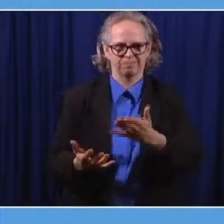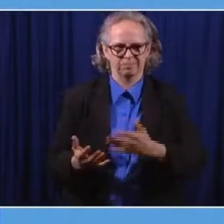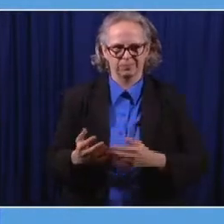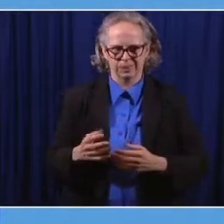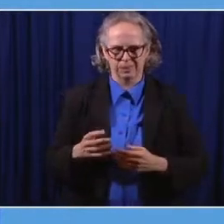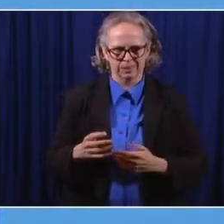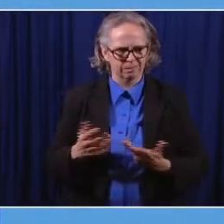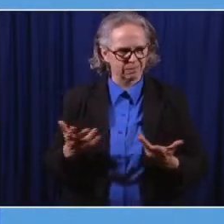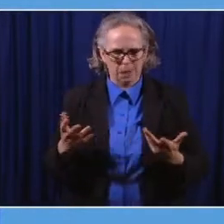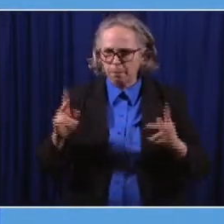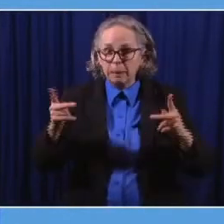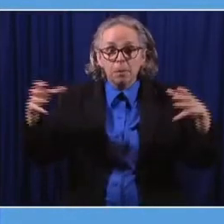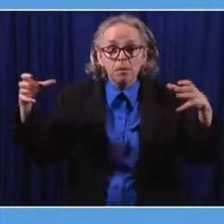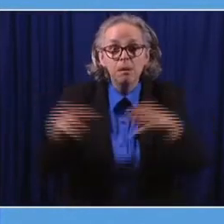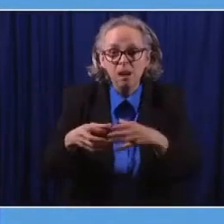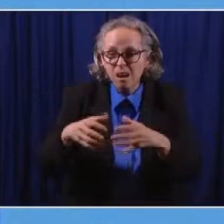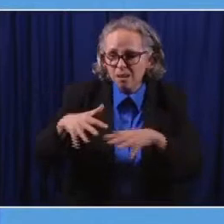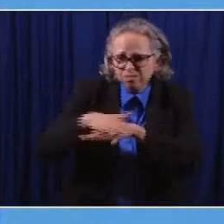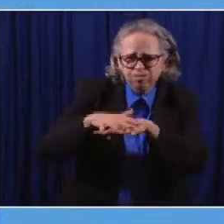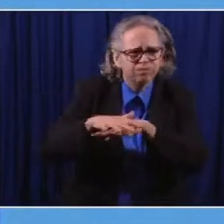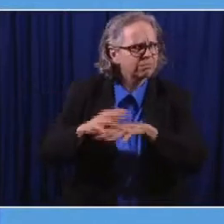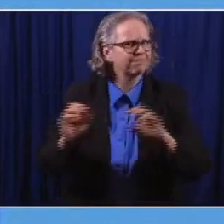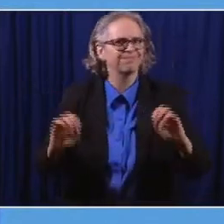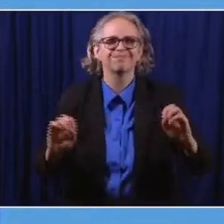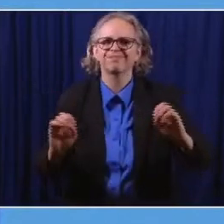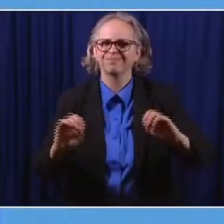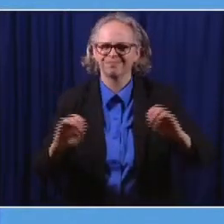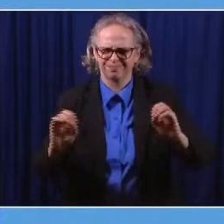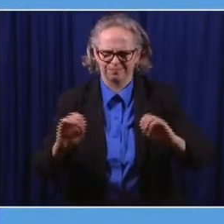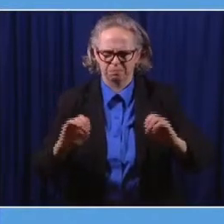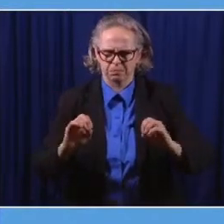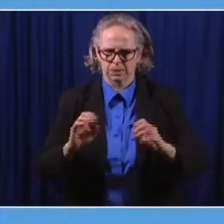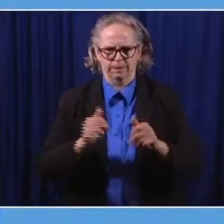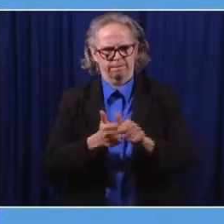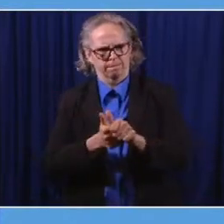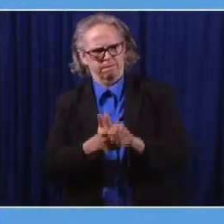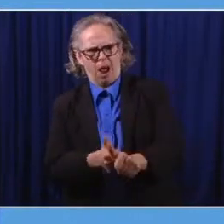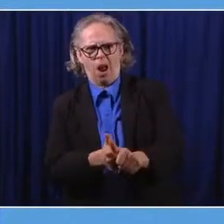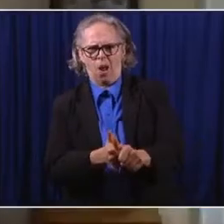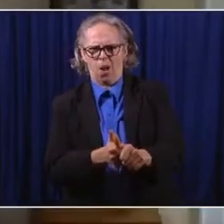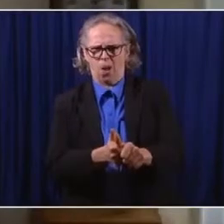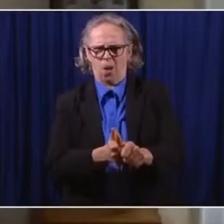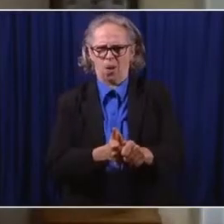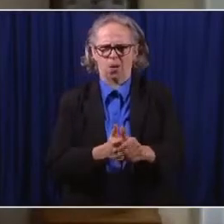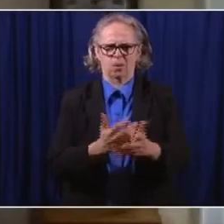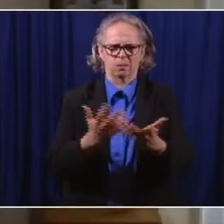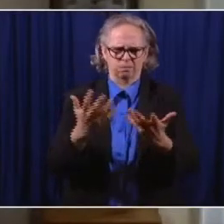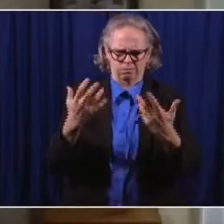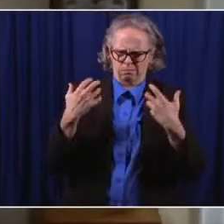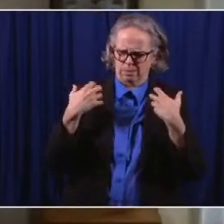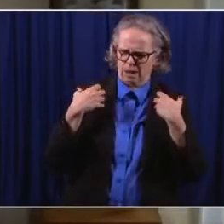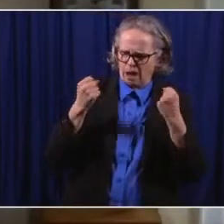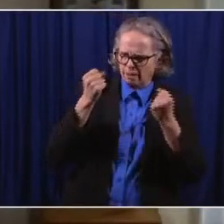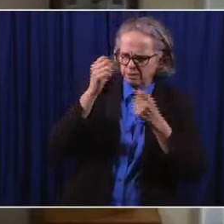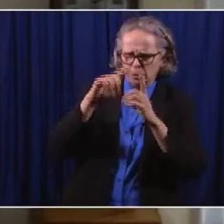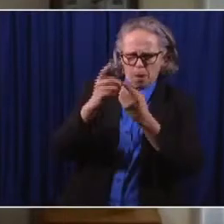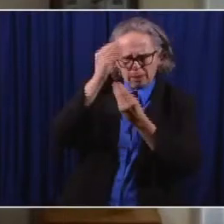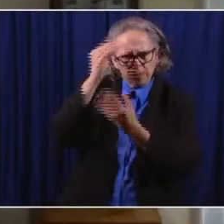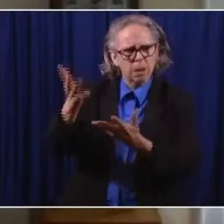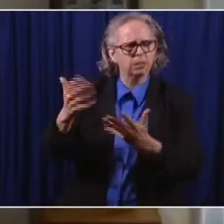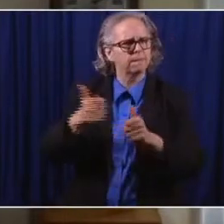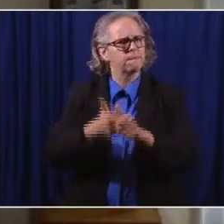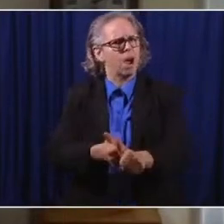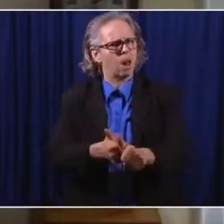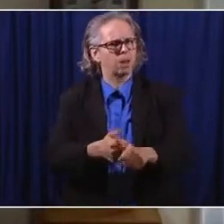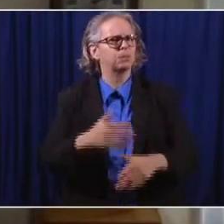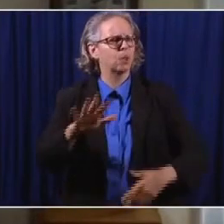department's recommended protocols into consideration when making those plans. Certainly great news, but we